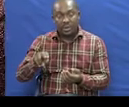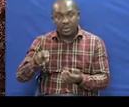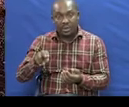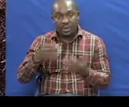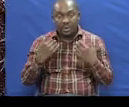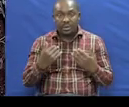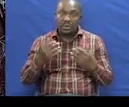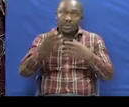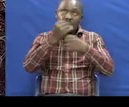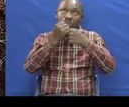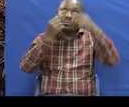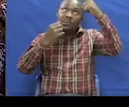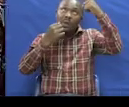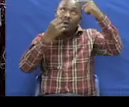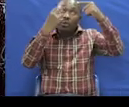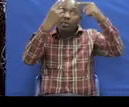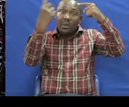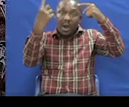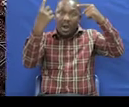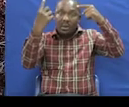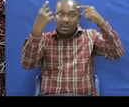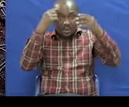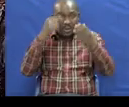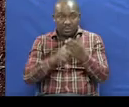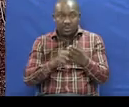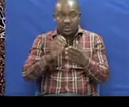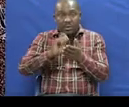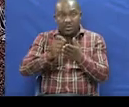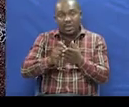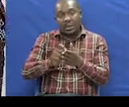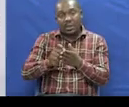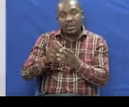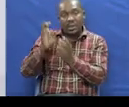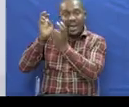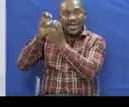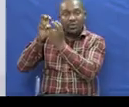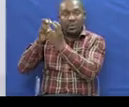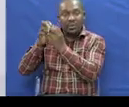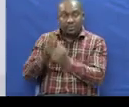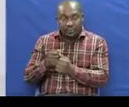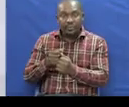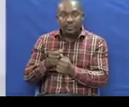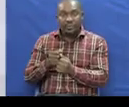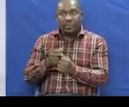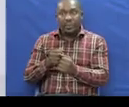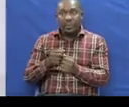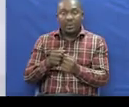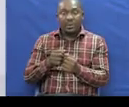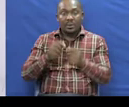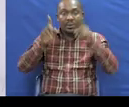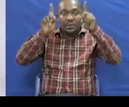got 21 electrons. So to write electronic configuration, we are starting with square